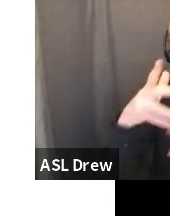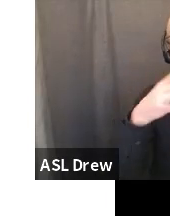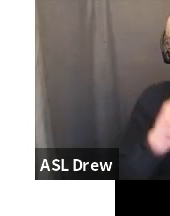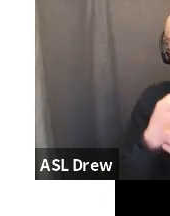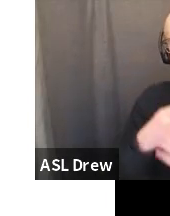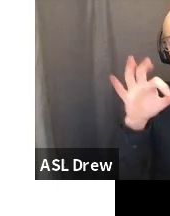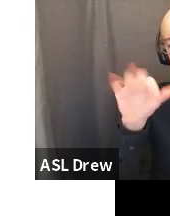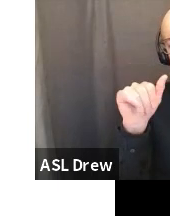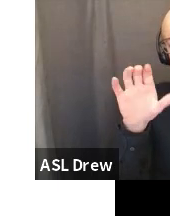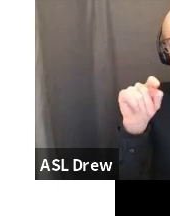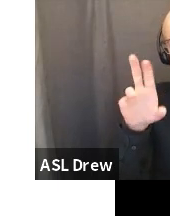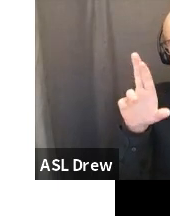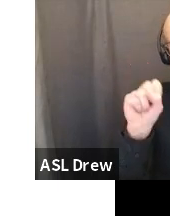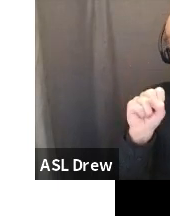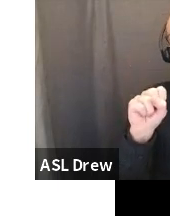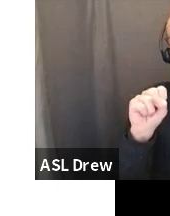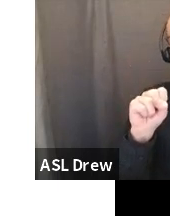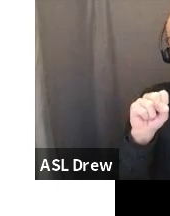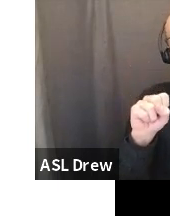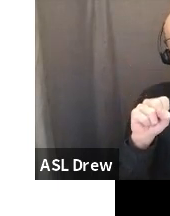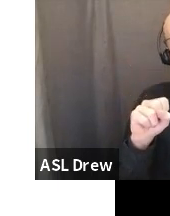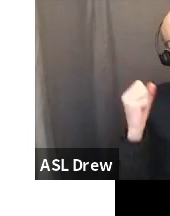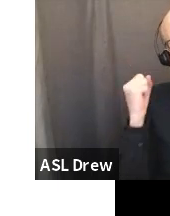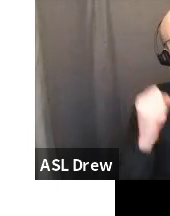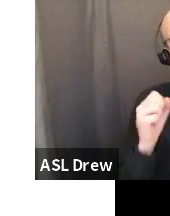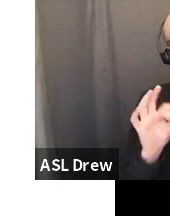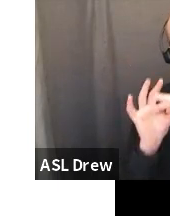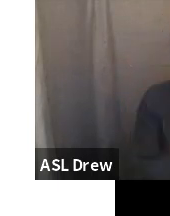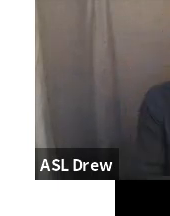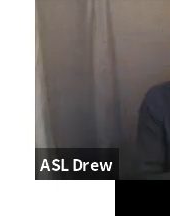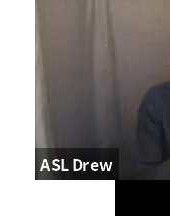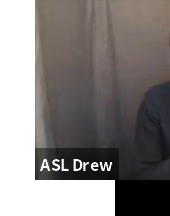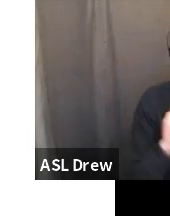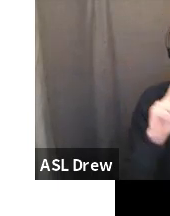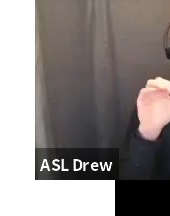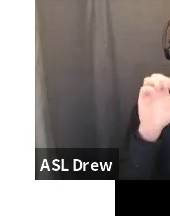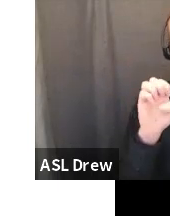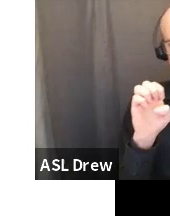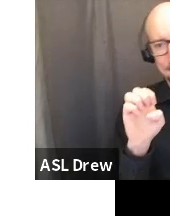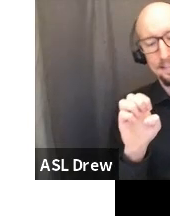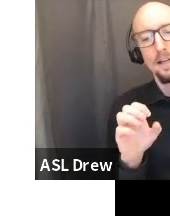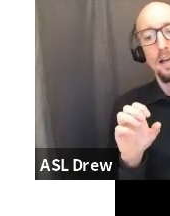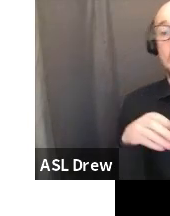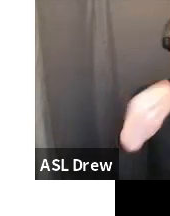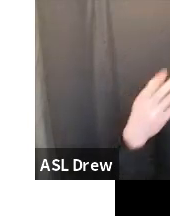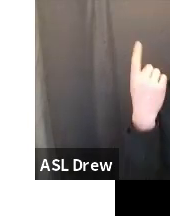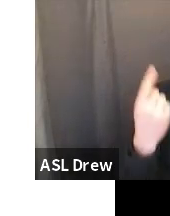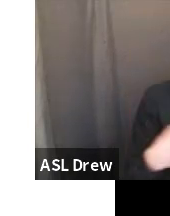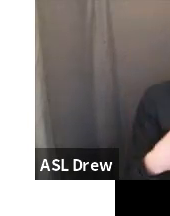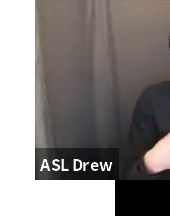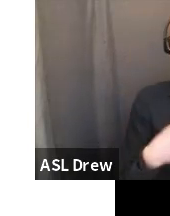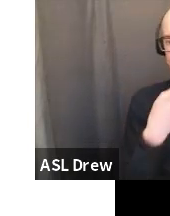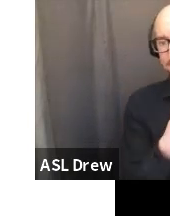are particularly strongly correlated with race. And so I'm giving one example